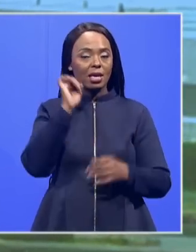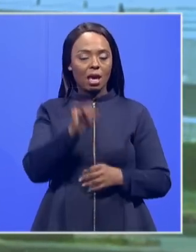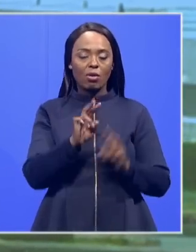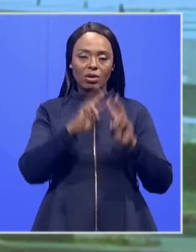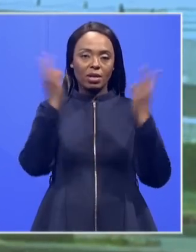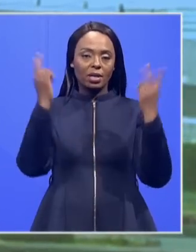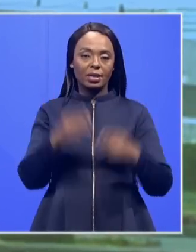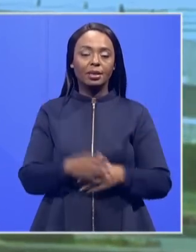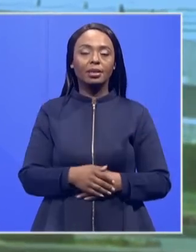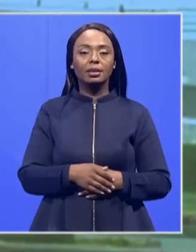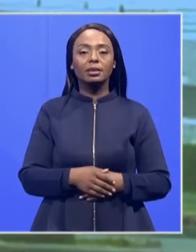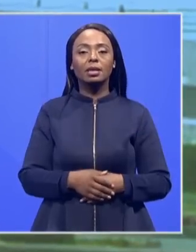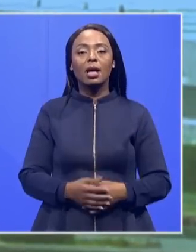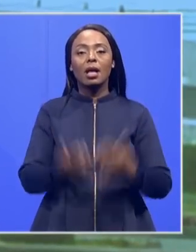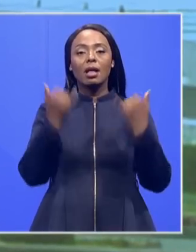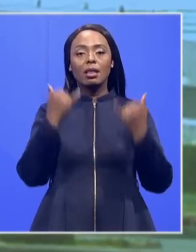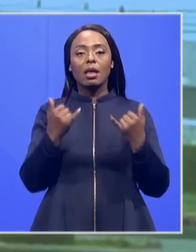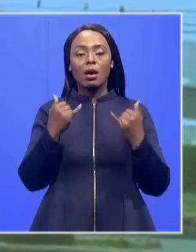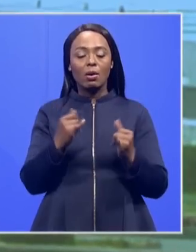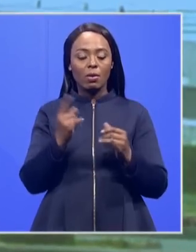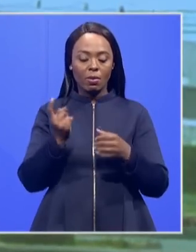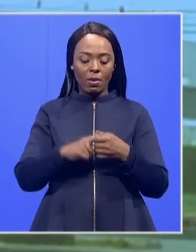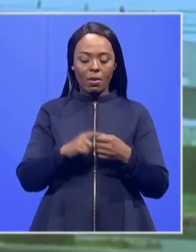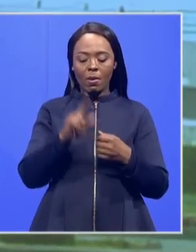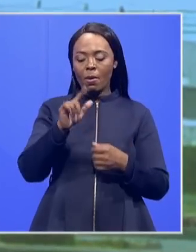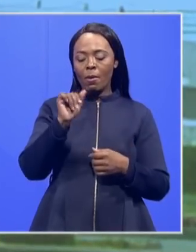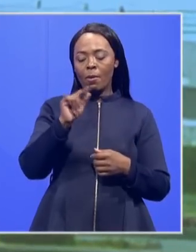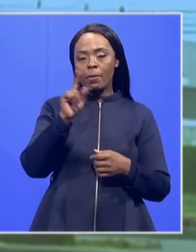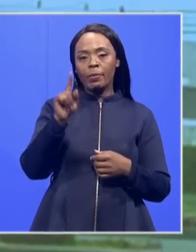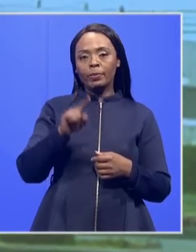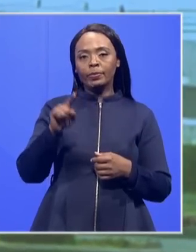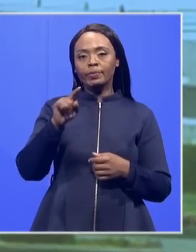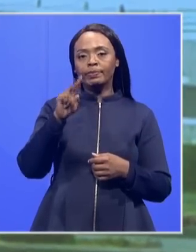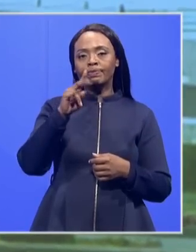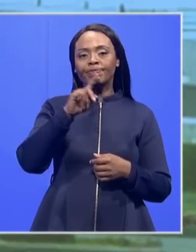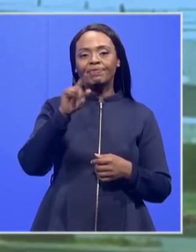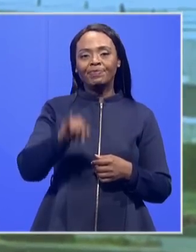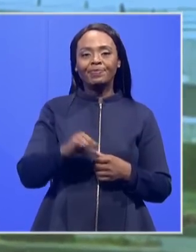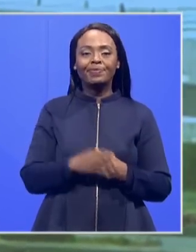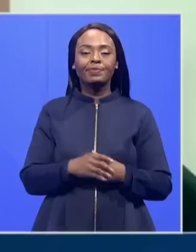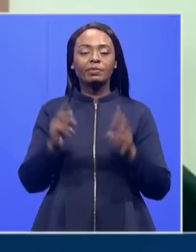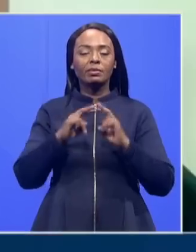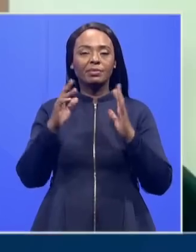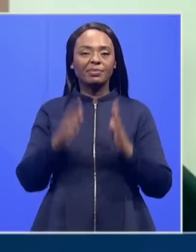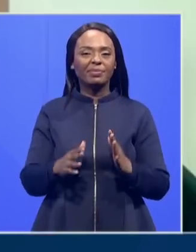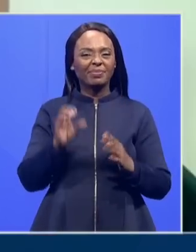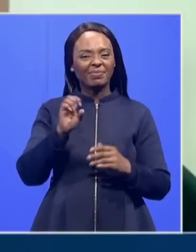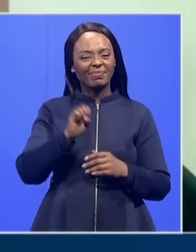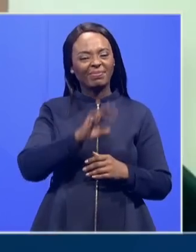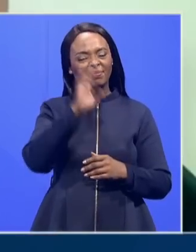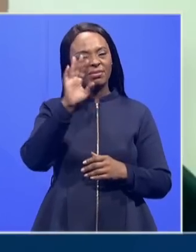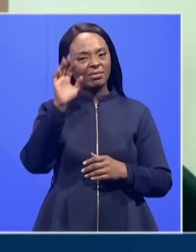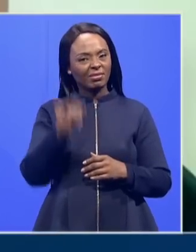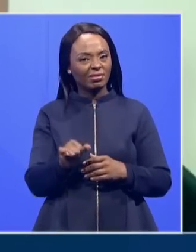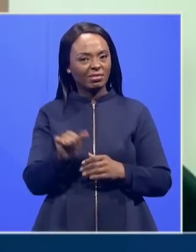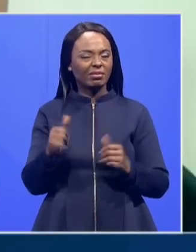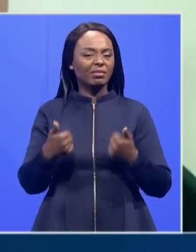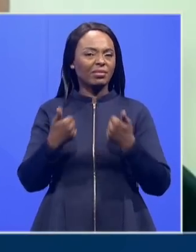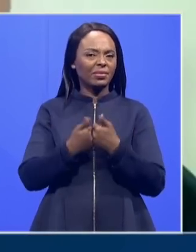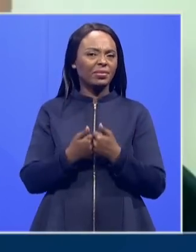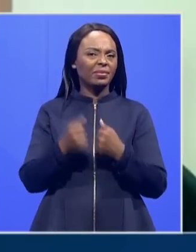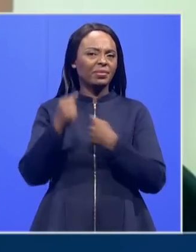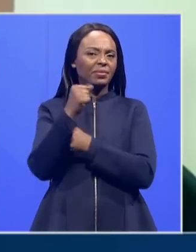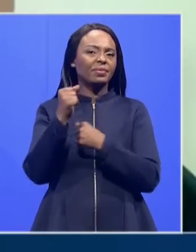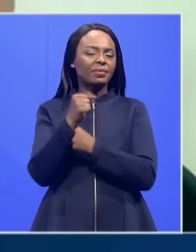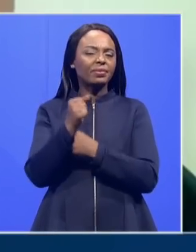Well, for more on this, we are now joined by Lwazi Somya, who's a senior researcher at the Southern African Liaison Office. Lwazi, good